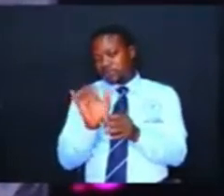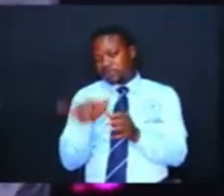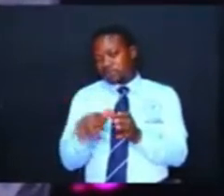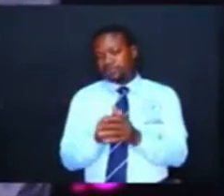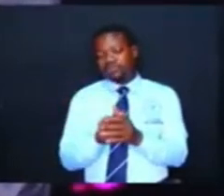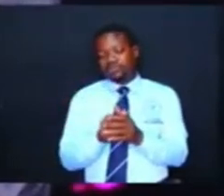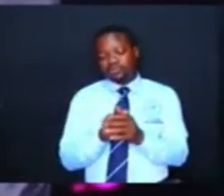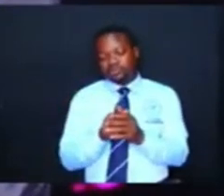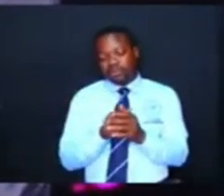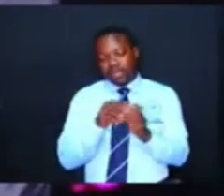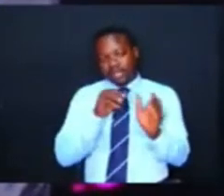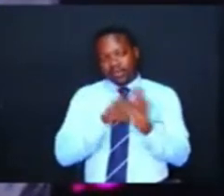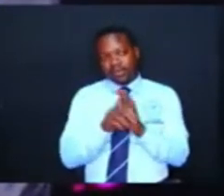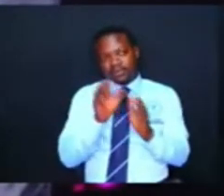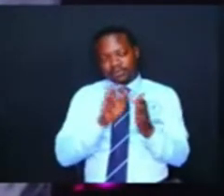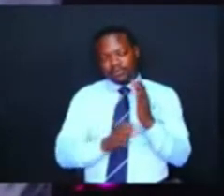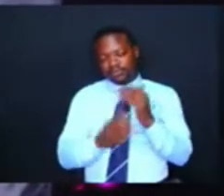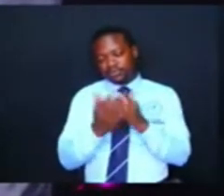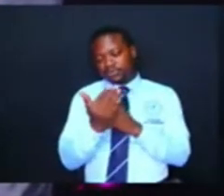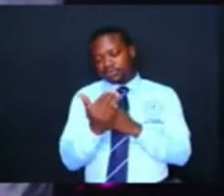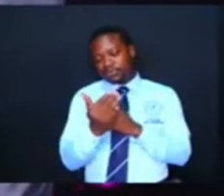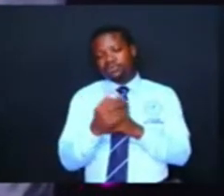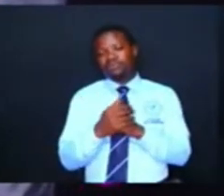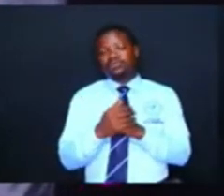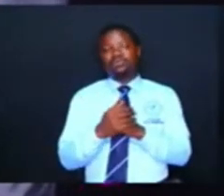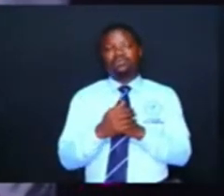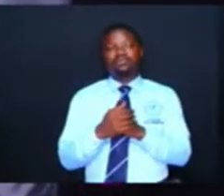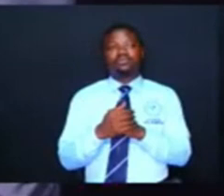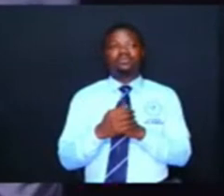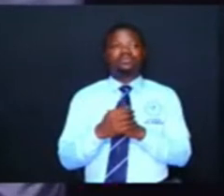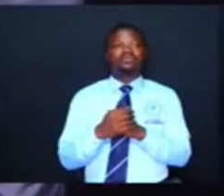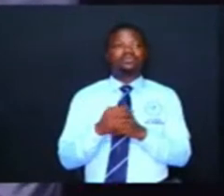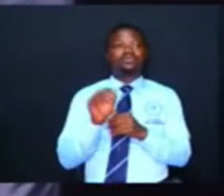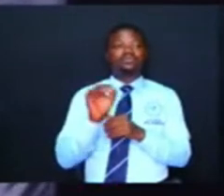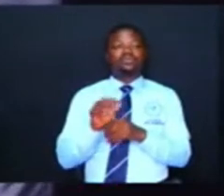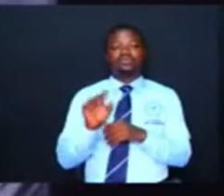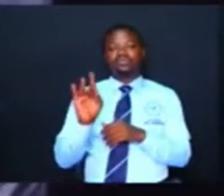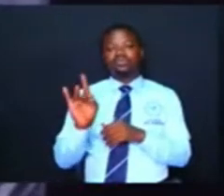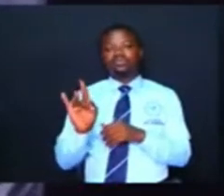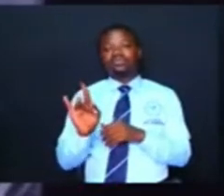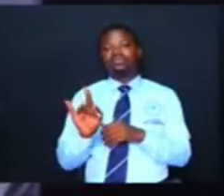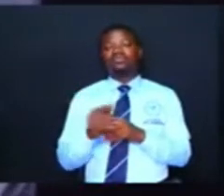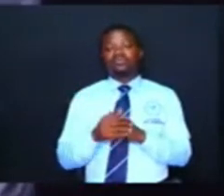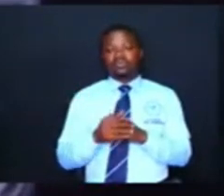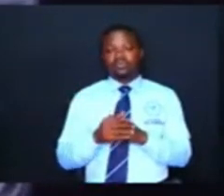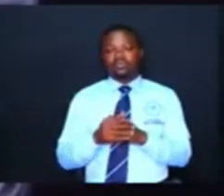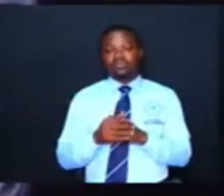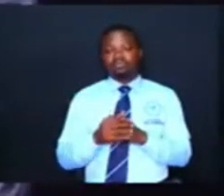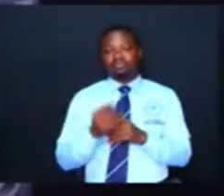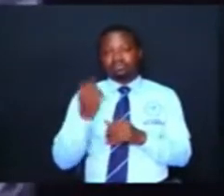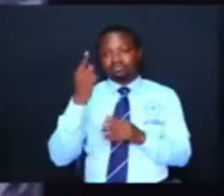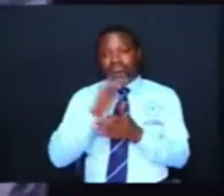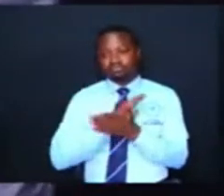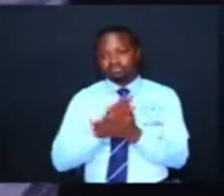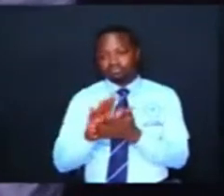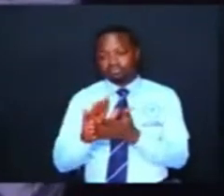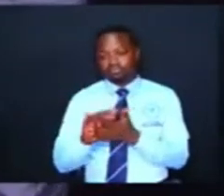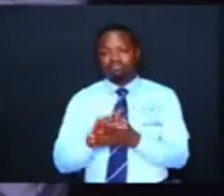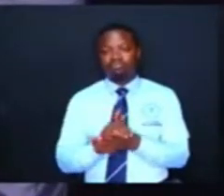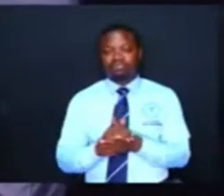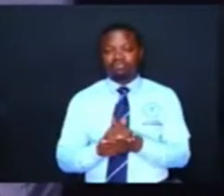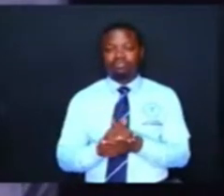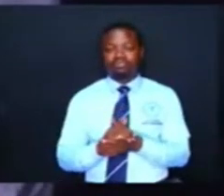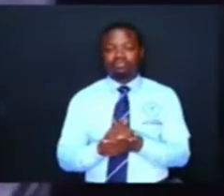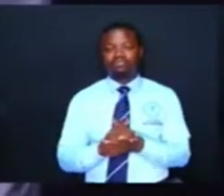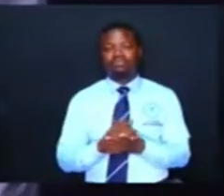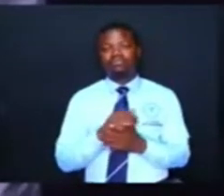15:18-19-20. Yeah, kwet Matthew asempa no etidunum enyimu dunwotwe echo. Are we together? But